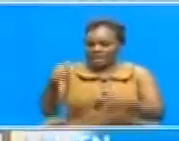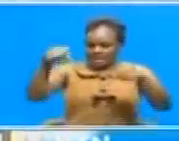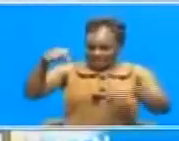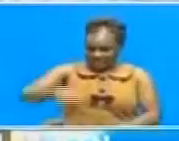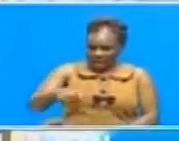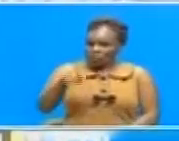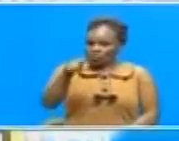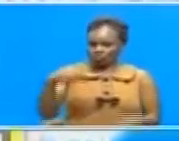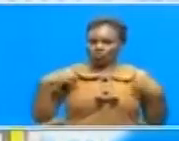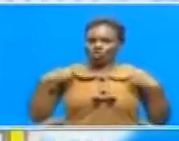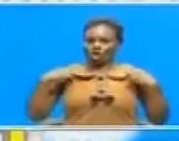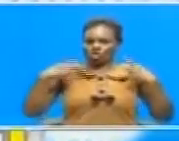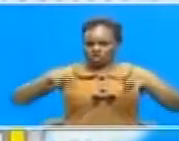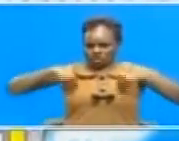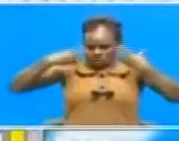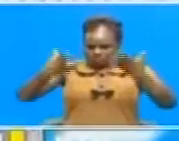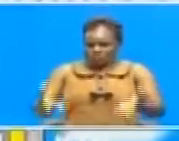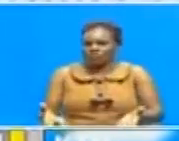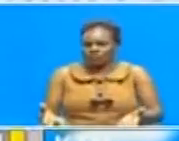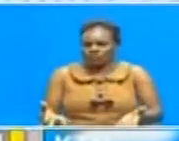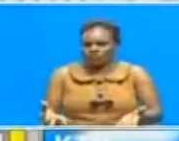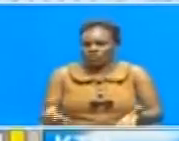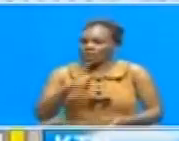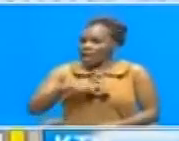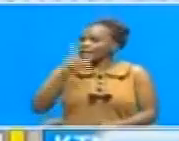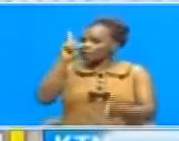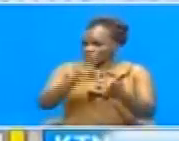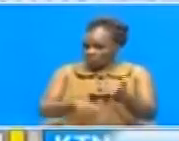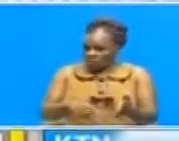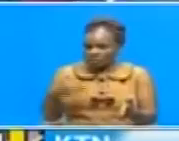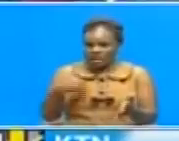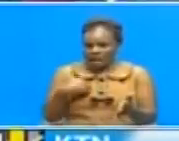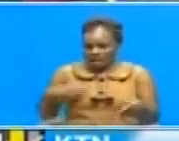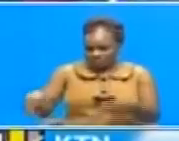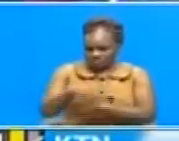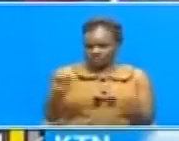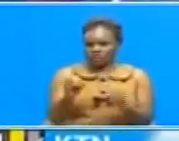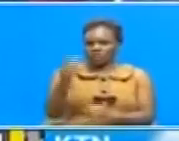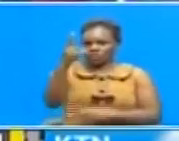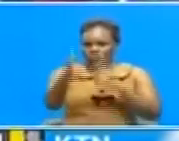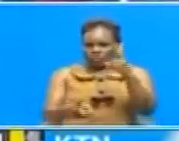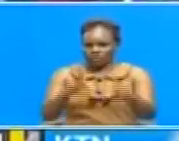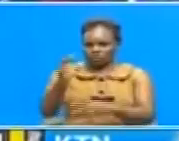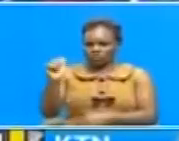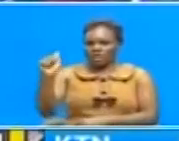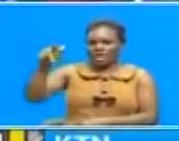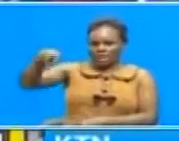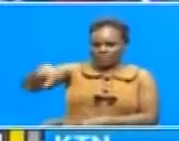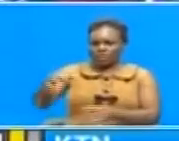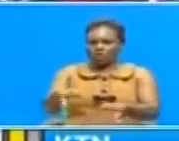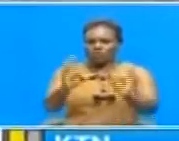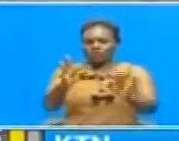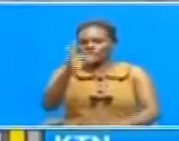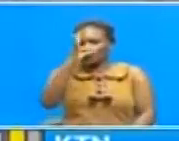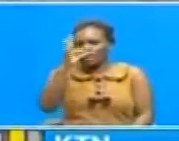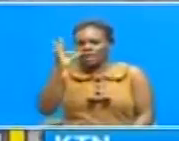sasa, wewe utoe uniform, bahati yako, hatuna reso. 22 administrative security officials in